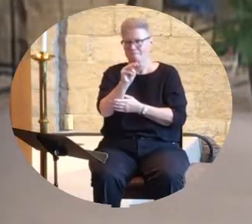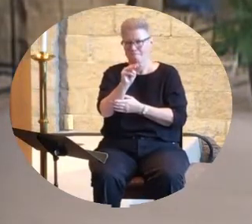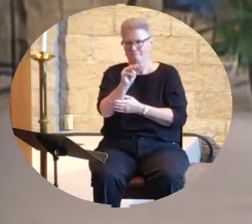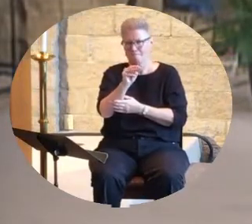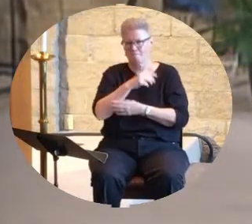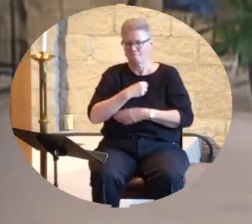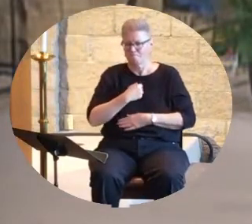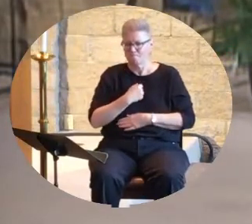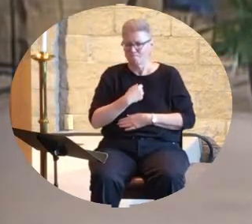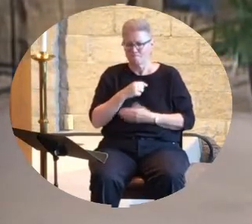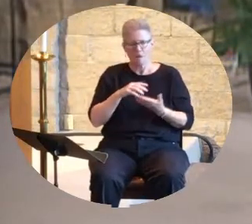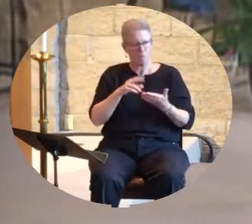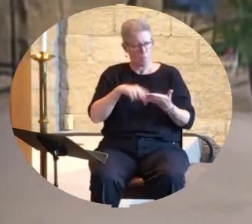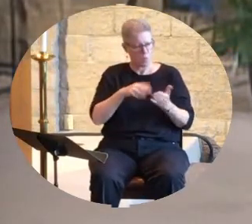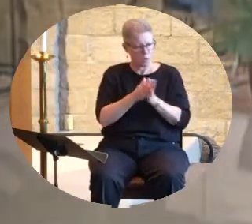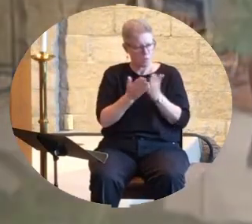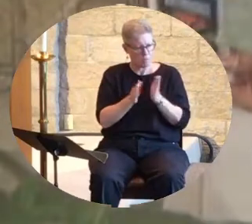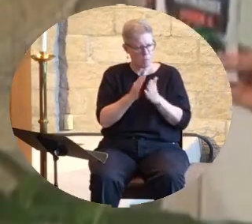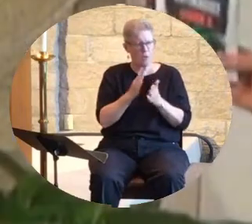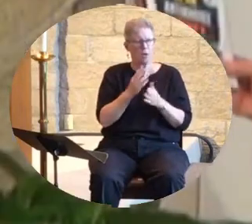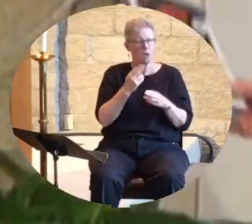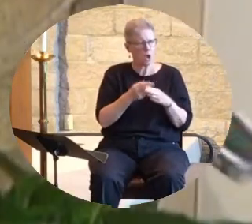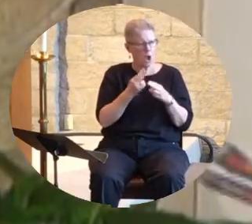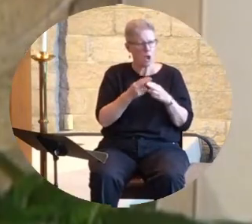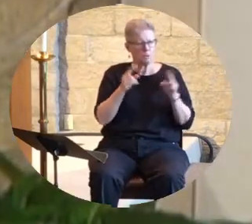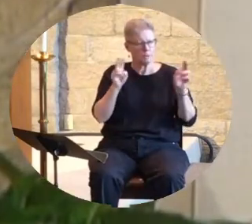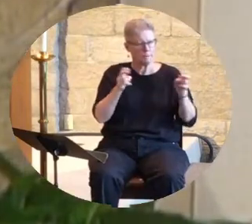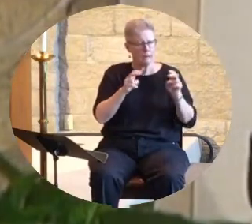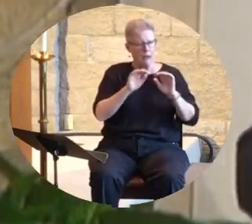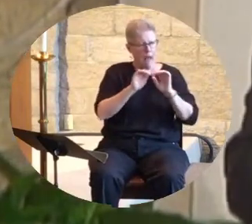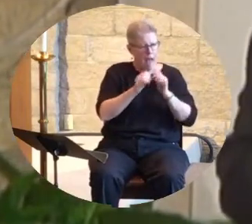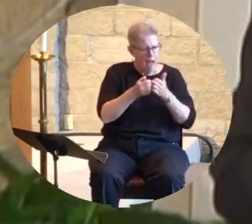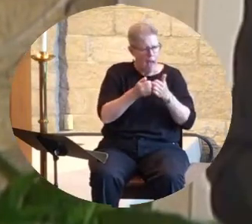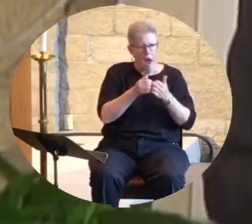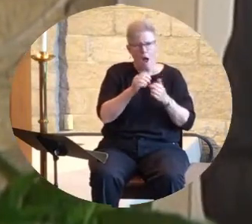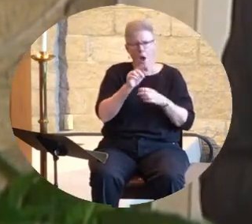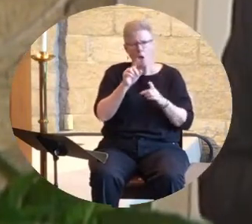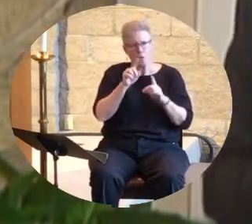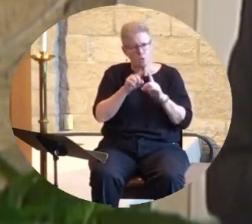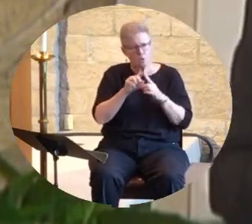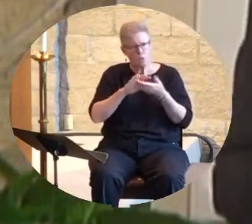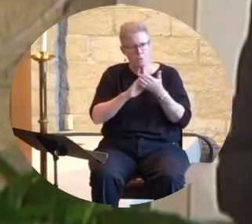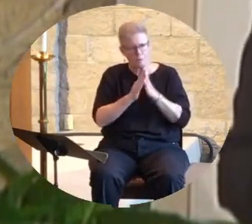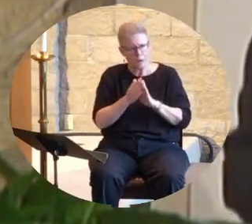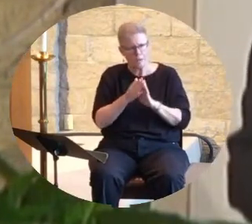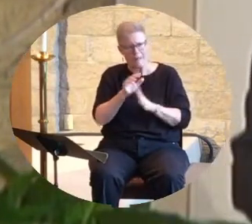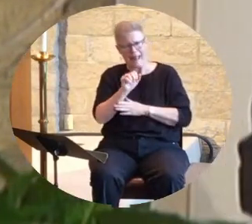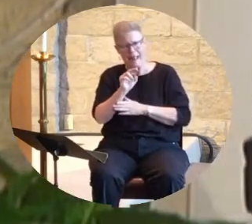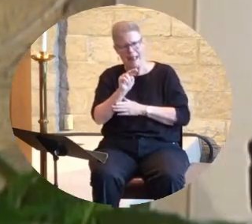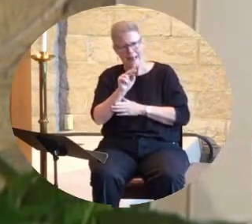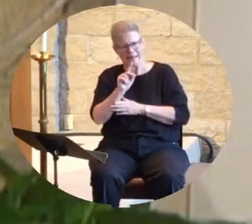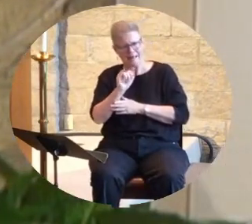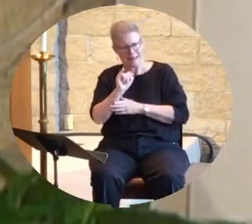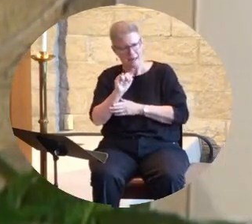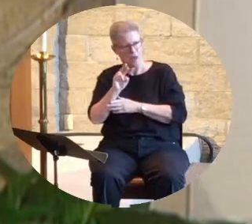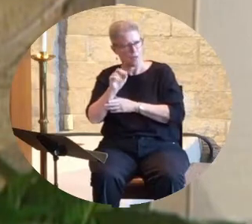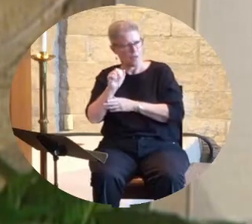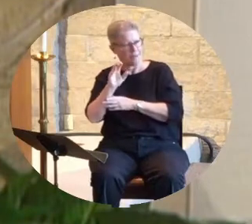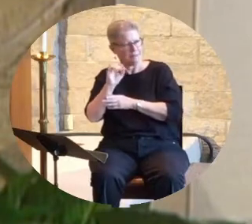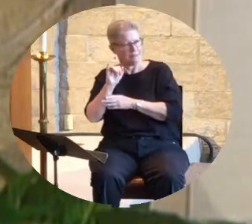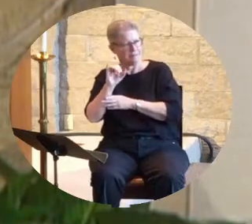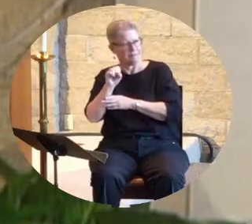an Anti-Racist by Ibram X. Kendi. It is a phenomenal book. Now, before I bought the book, I